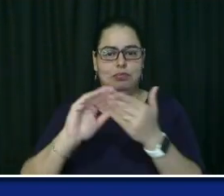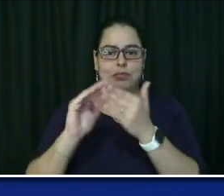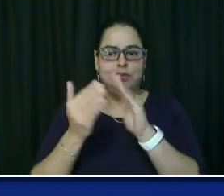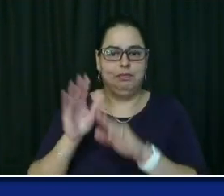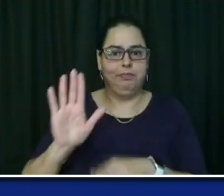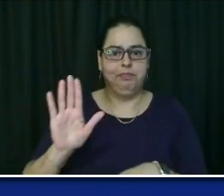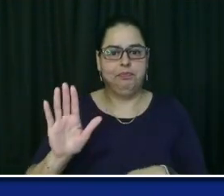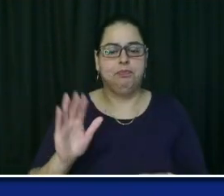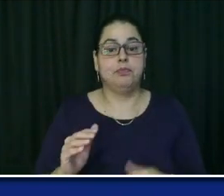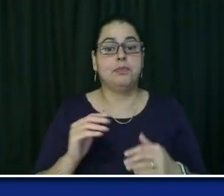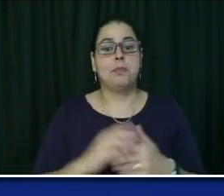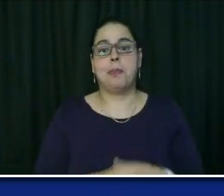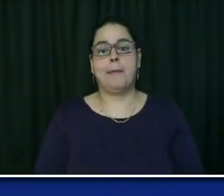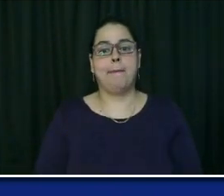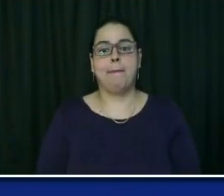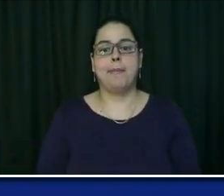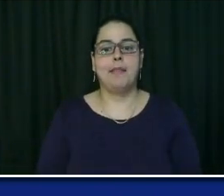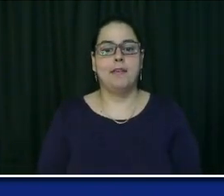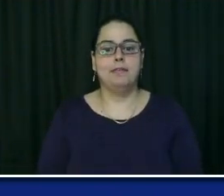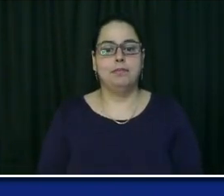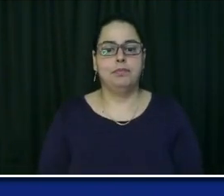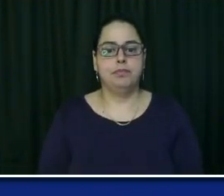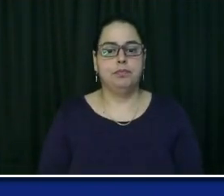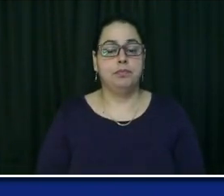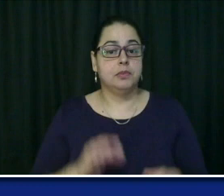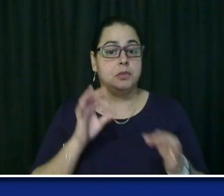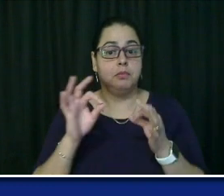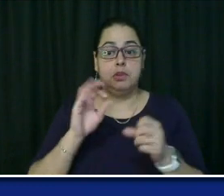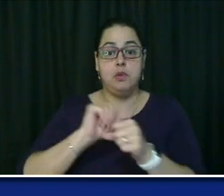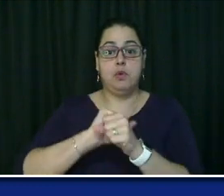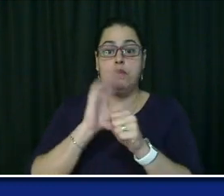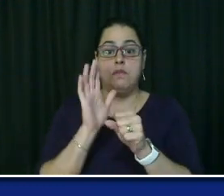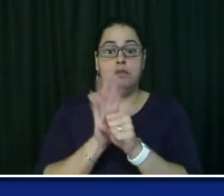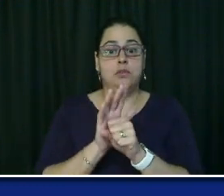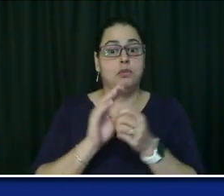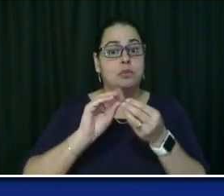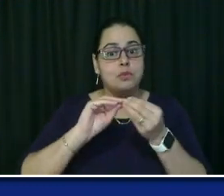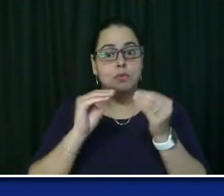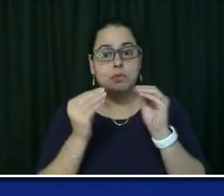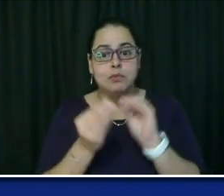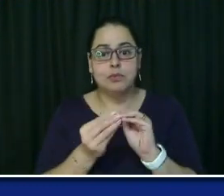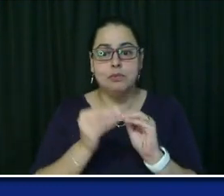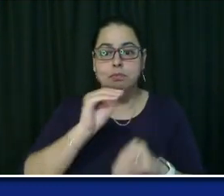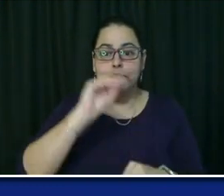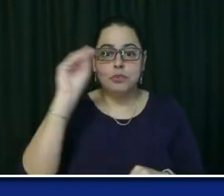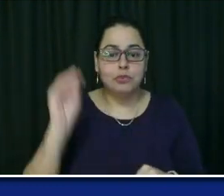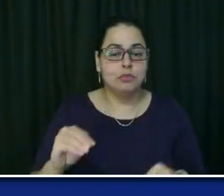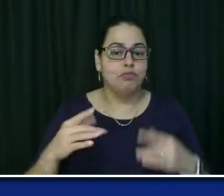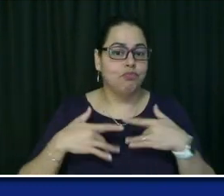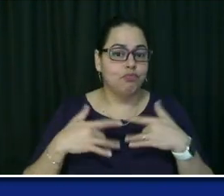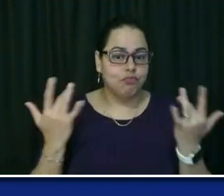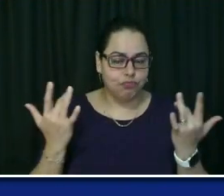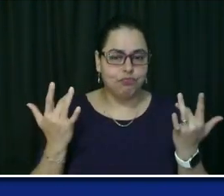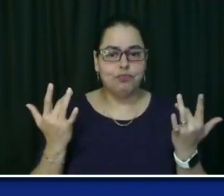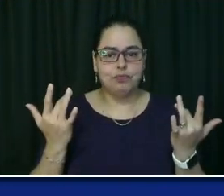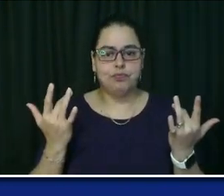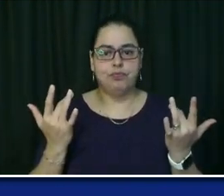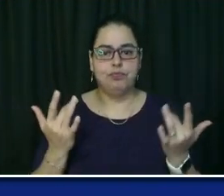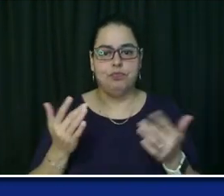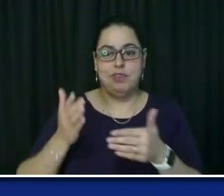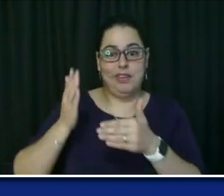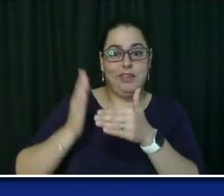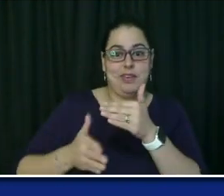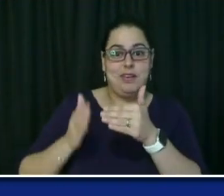interpretation. And then when we open it up, if there are any questions from the press, you're welcome to give Catherine Chaffee communication. She's our